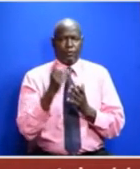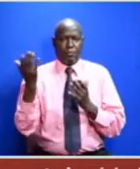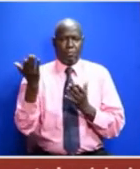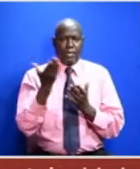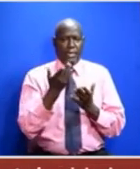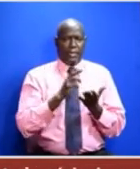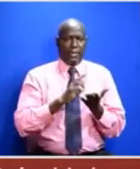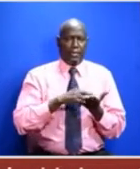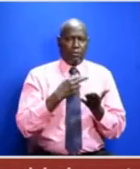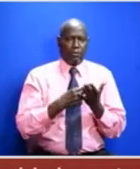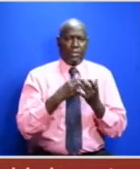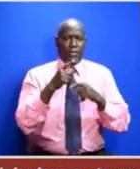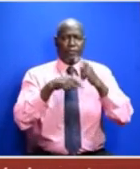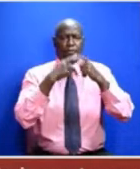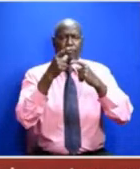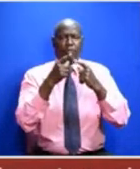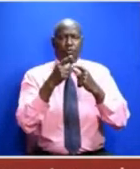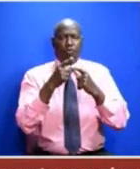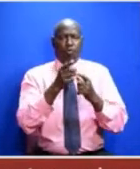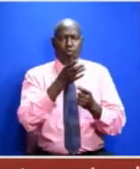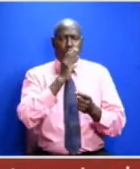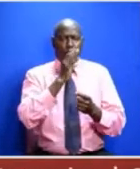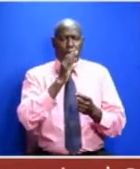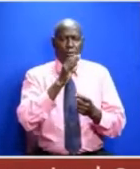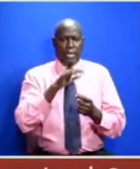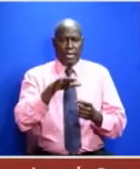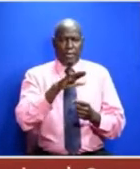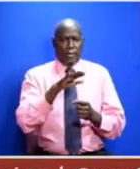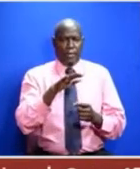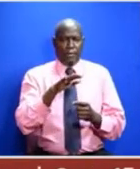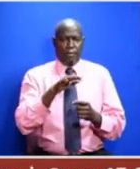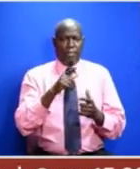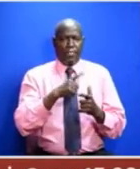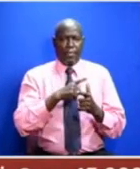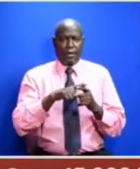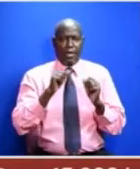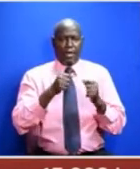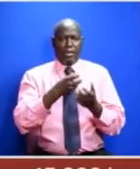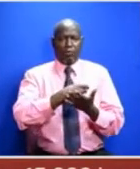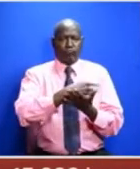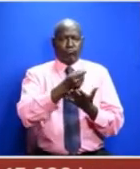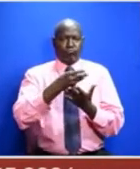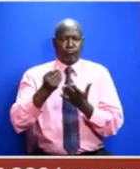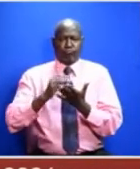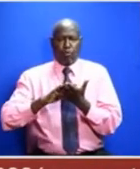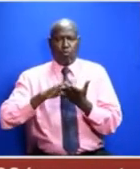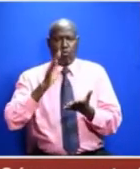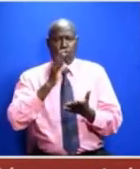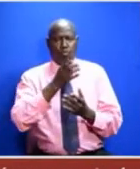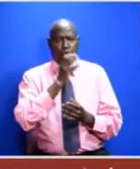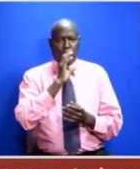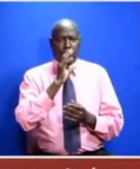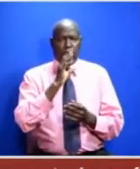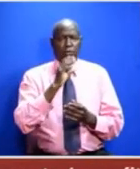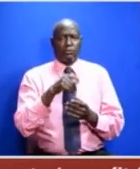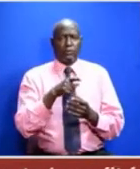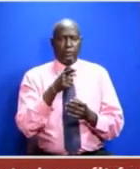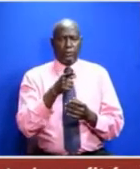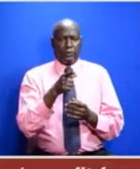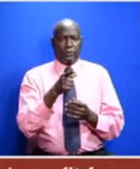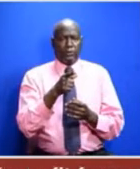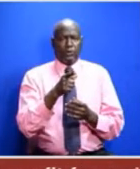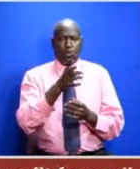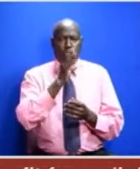in resources and develop water sources, so that we can be able to supply more. And at the moment the commodity is